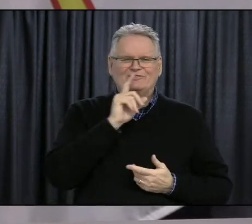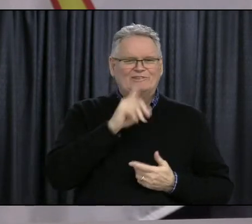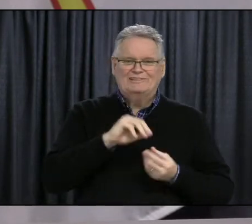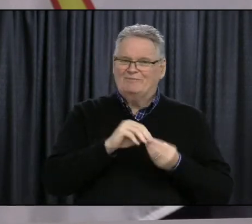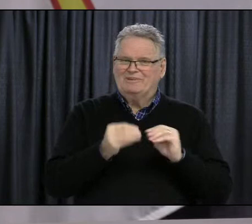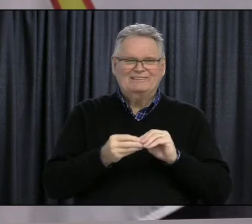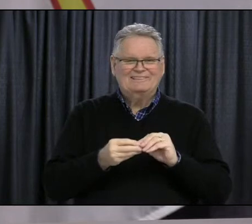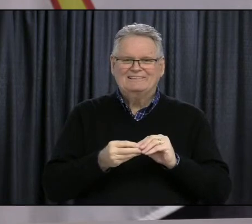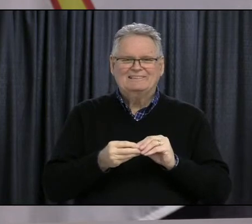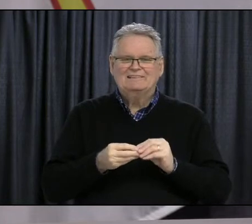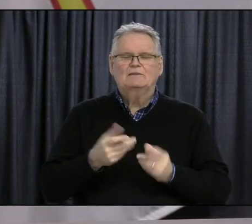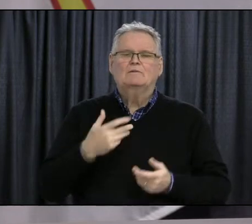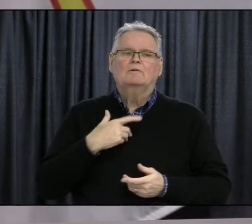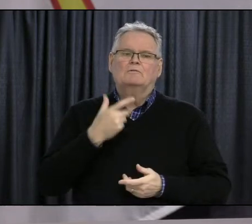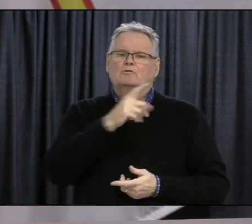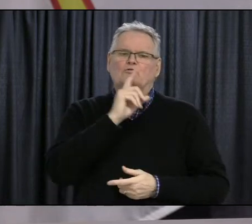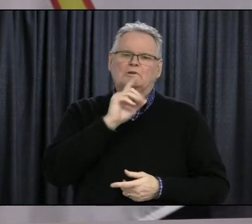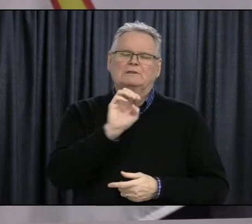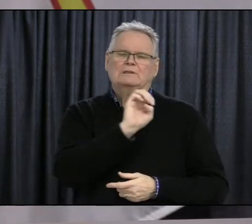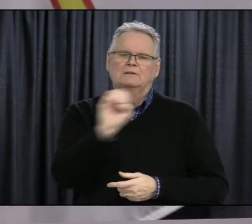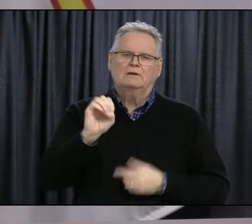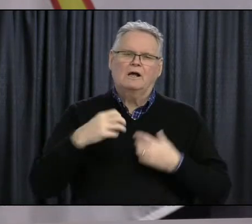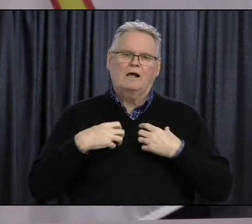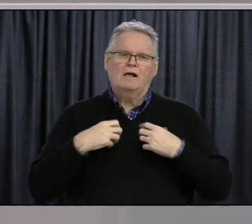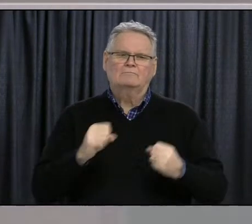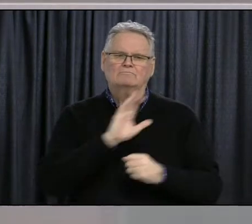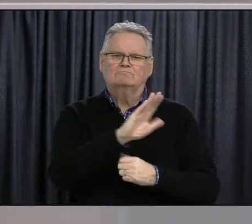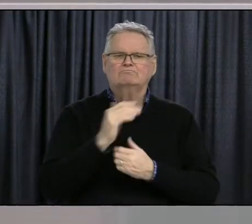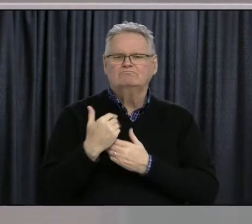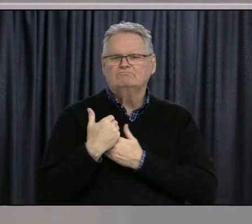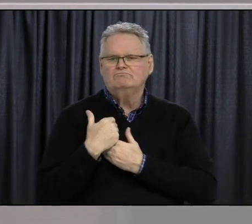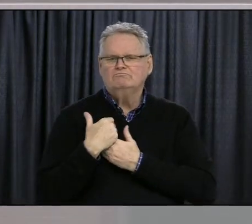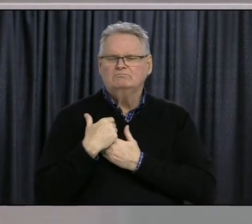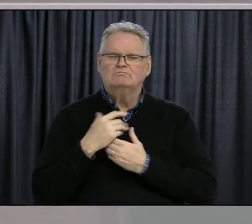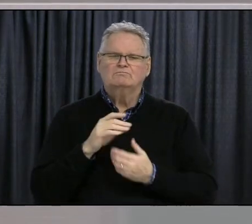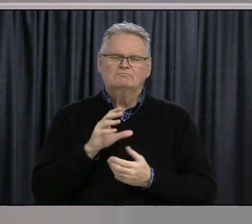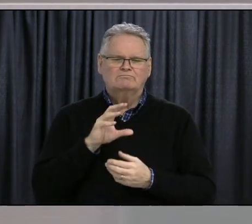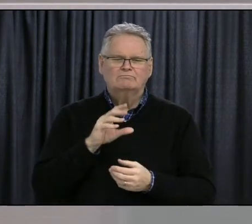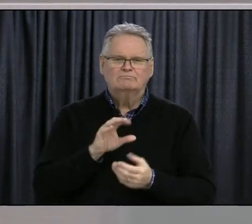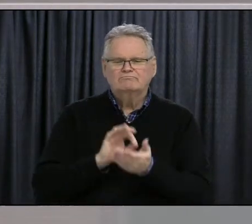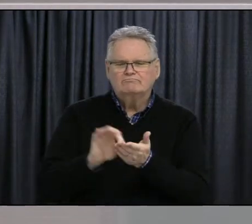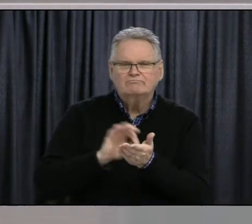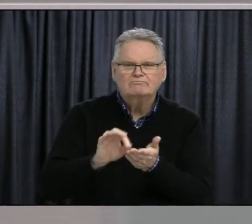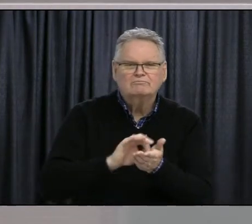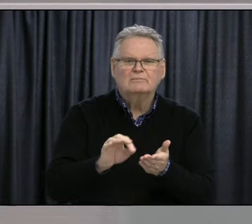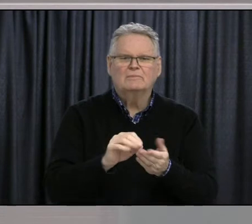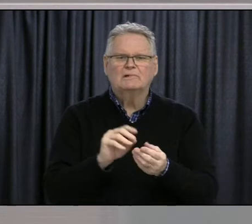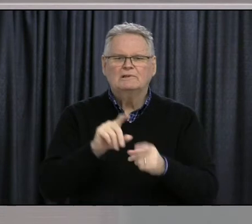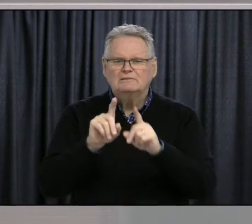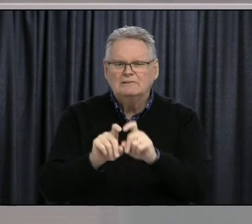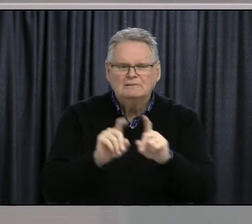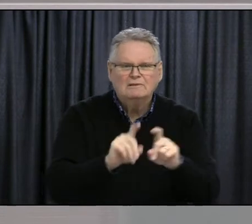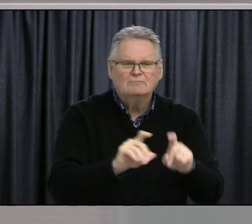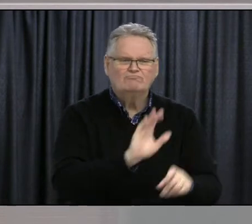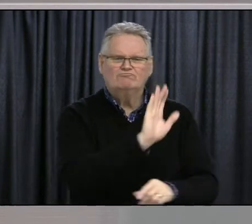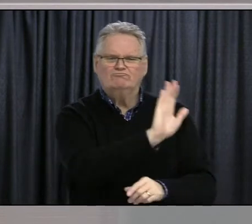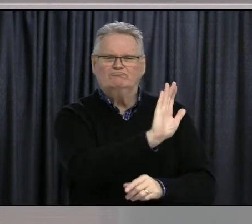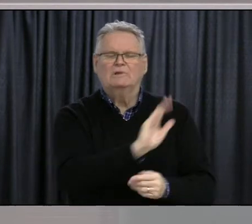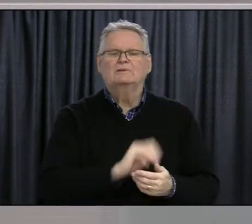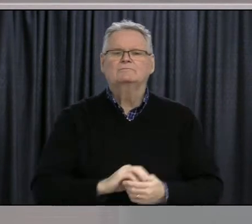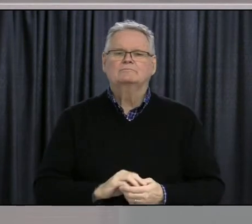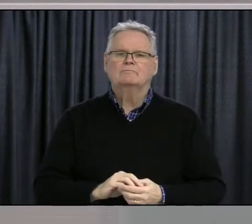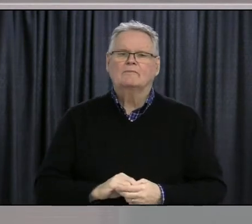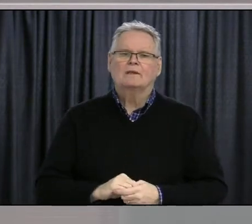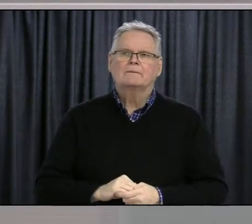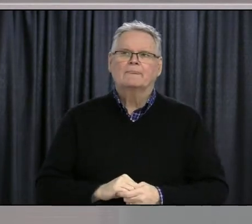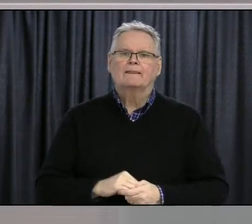at the moment. Thanks. Peter Jackson with the Telegram, do you have a final question? No,